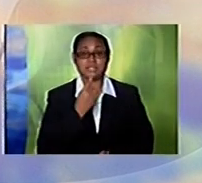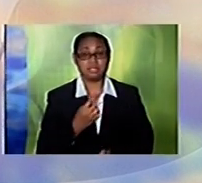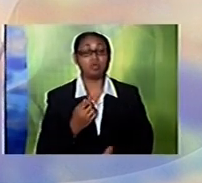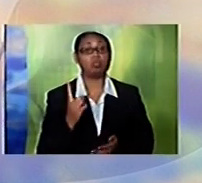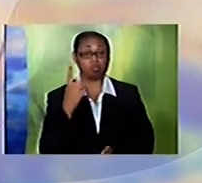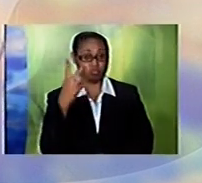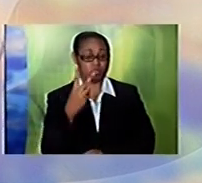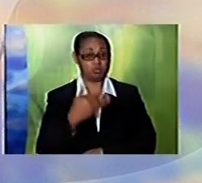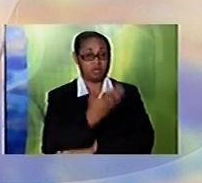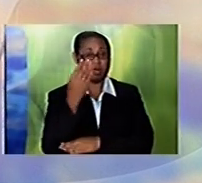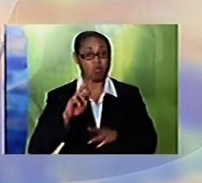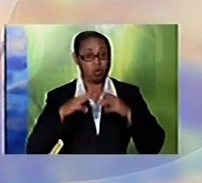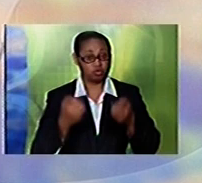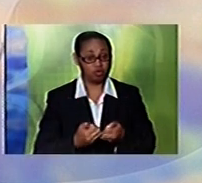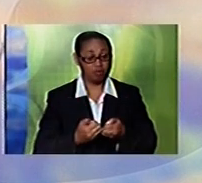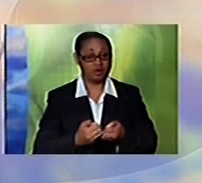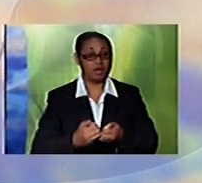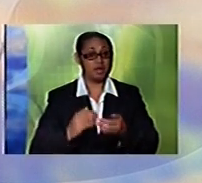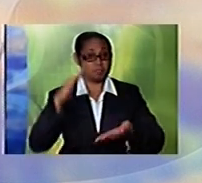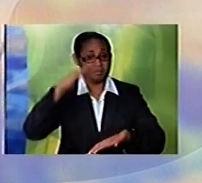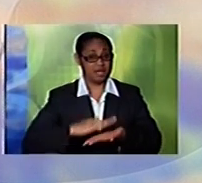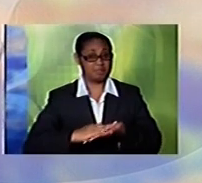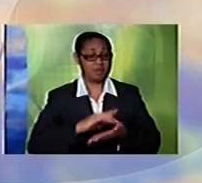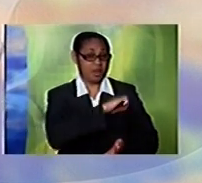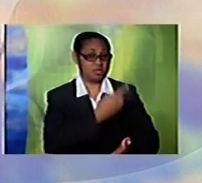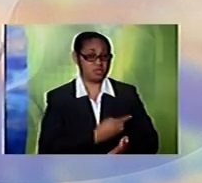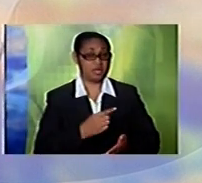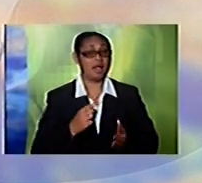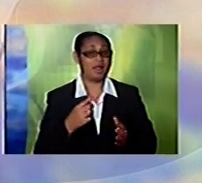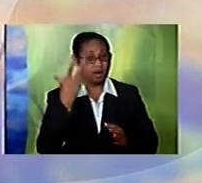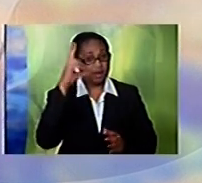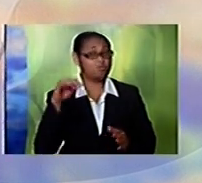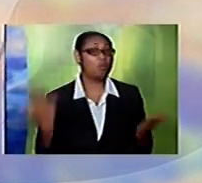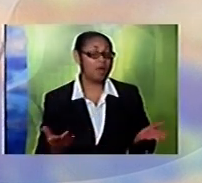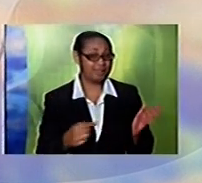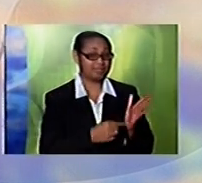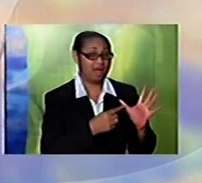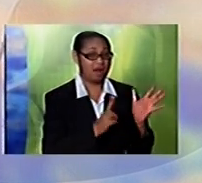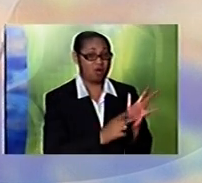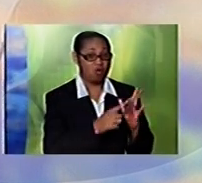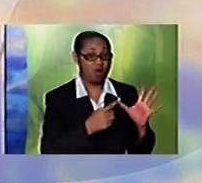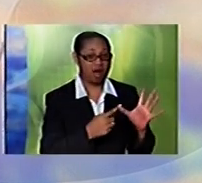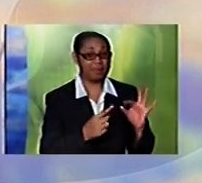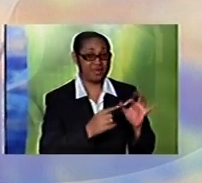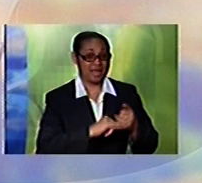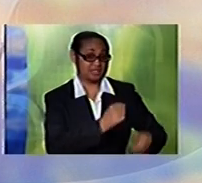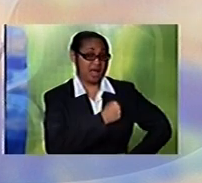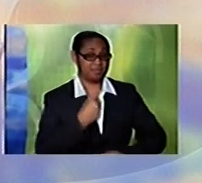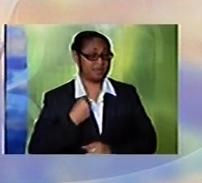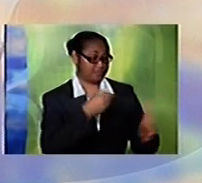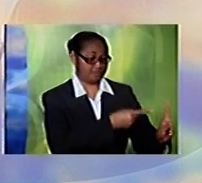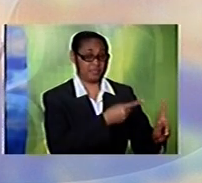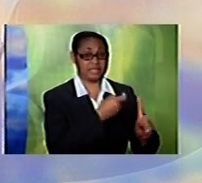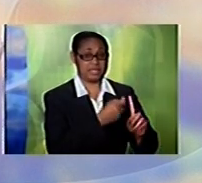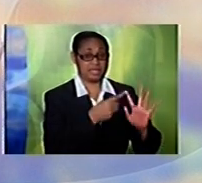a two-day workshop on minimum energy performance standards and labelling program at Tanoa Plaza, the Permanent Secretary for Works, Commander